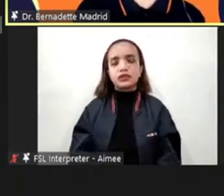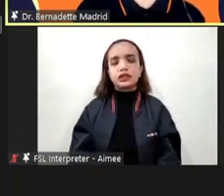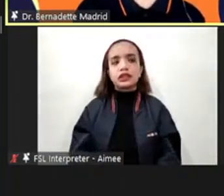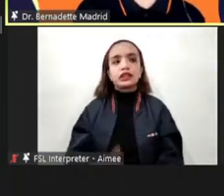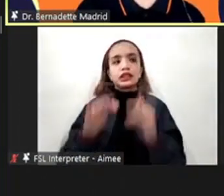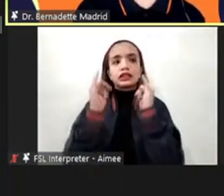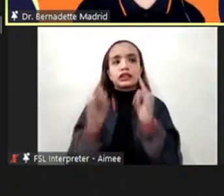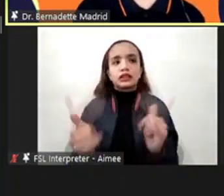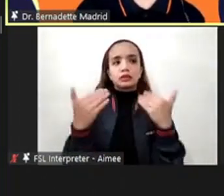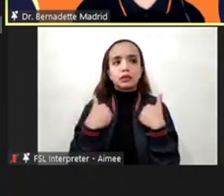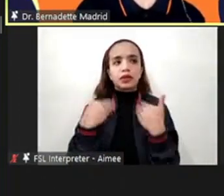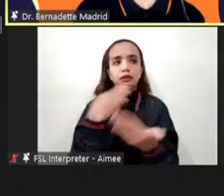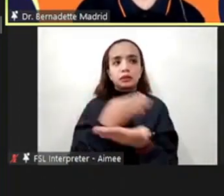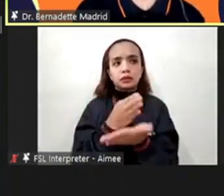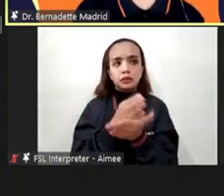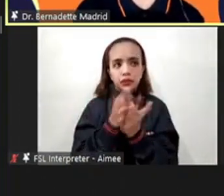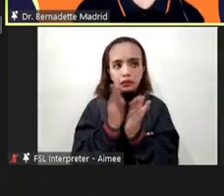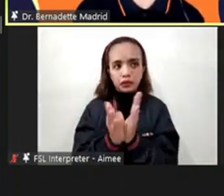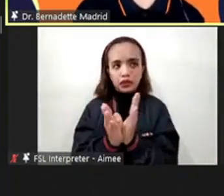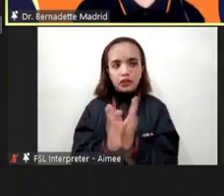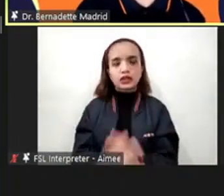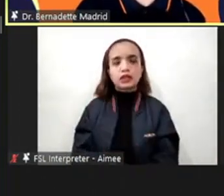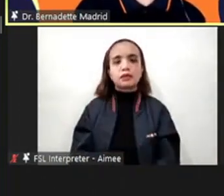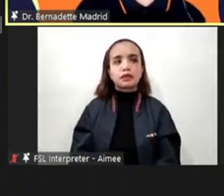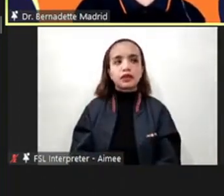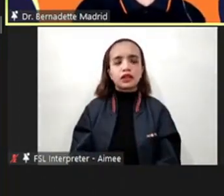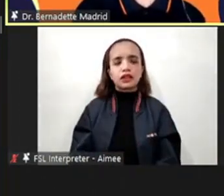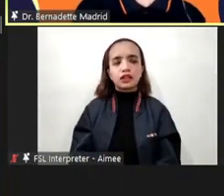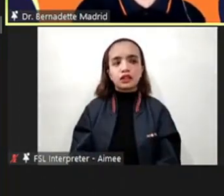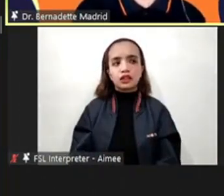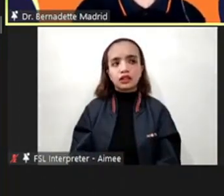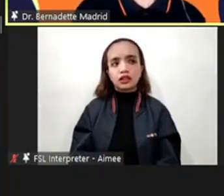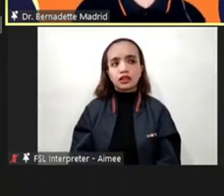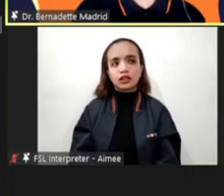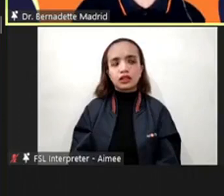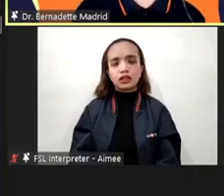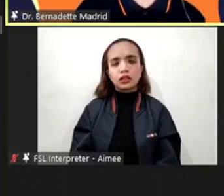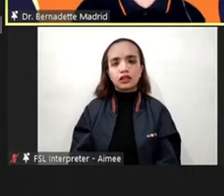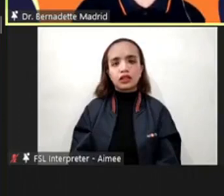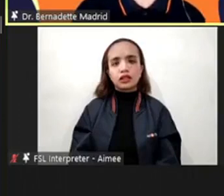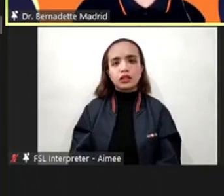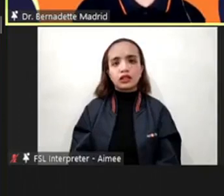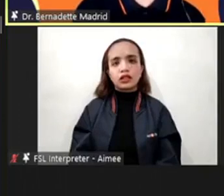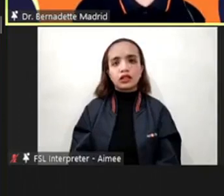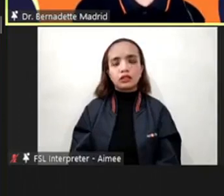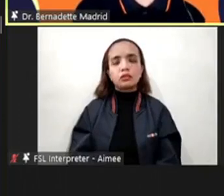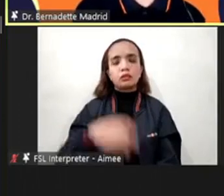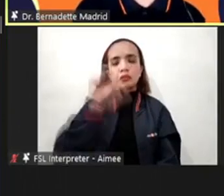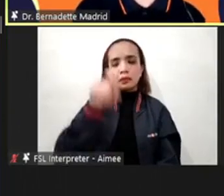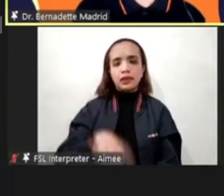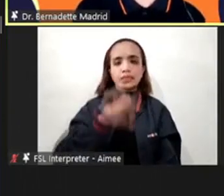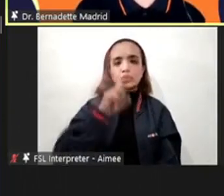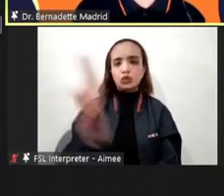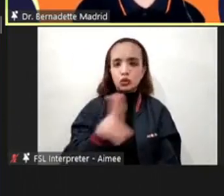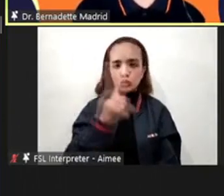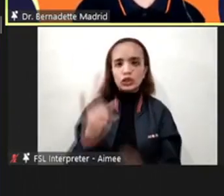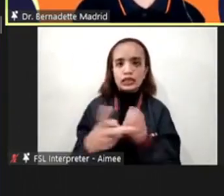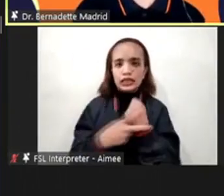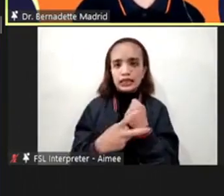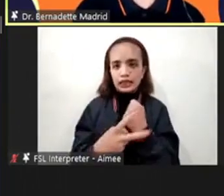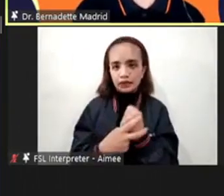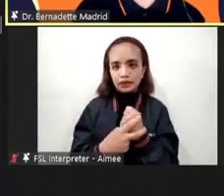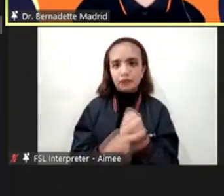for that 1 year at least, no? And you should use those savings. Again, those that survived